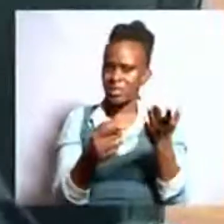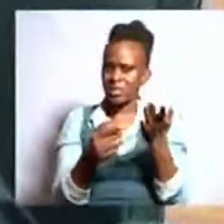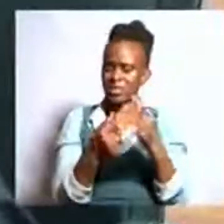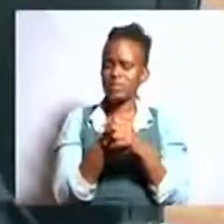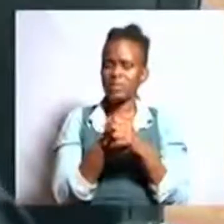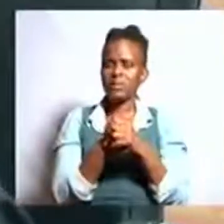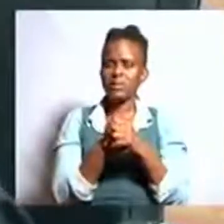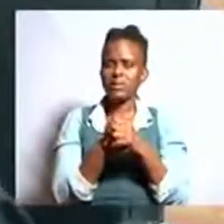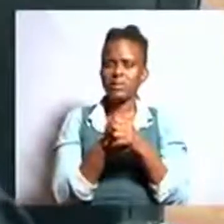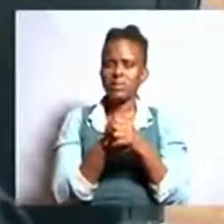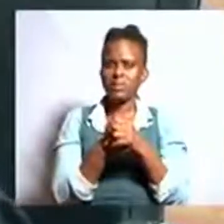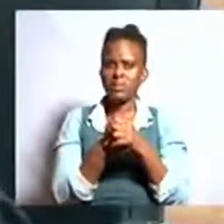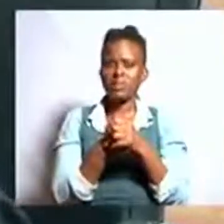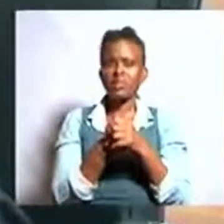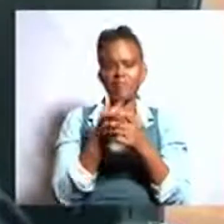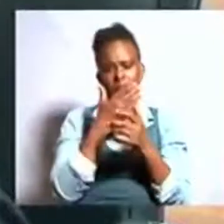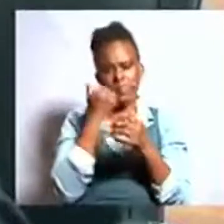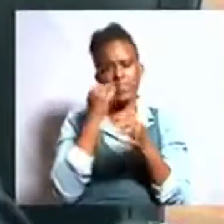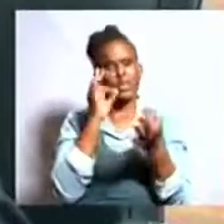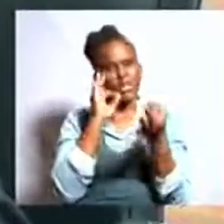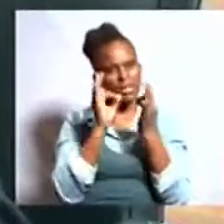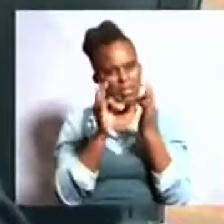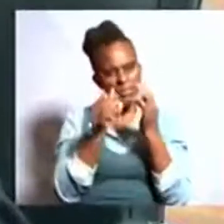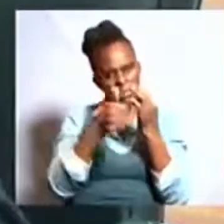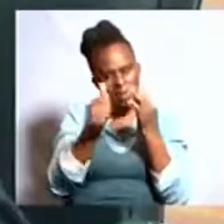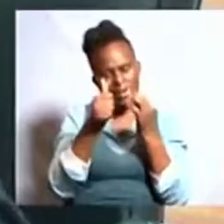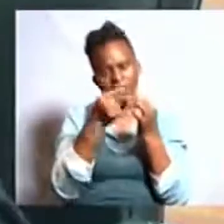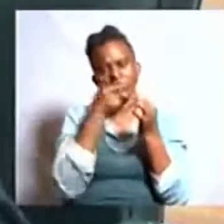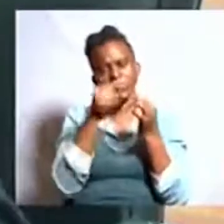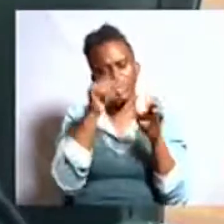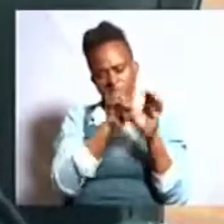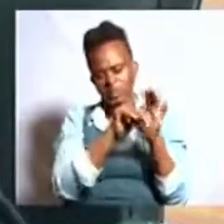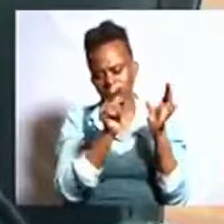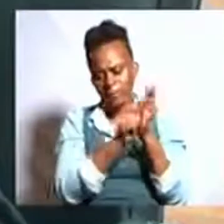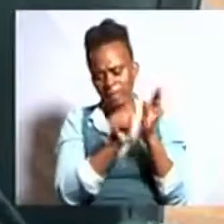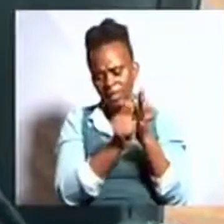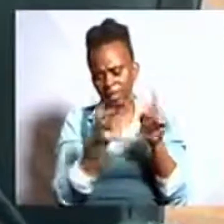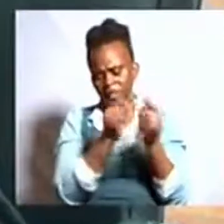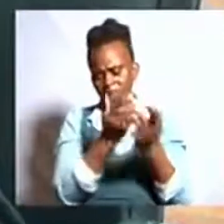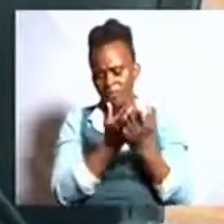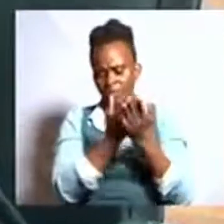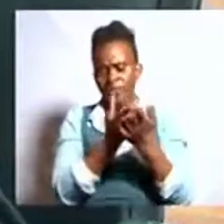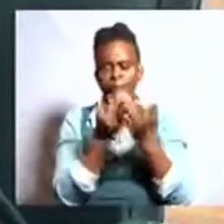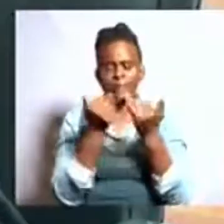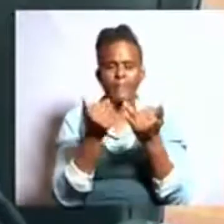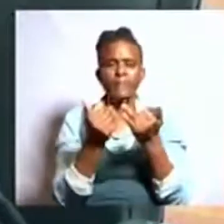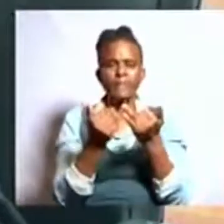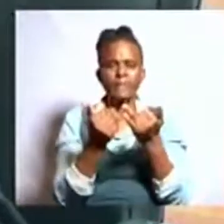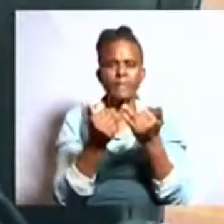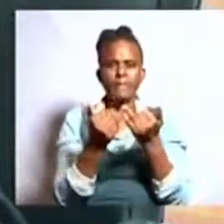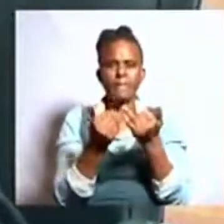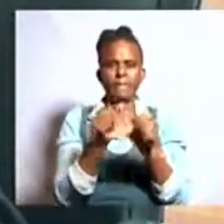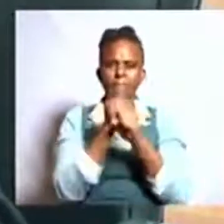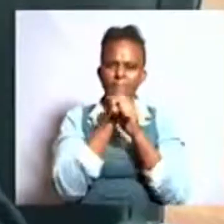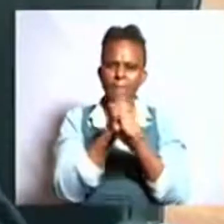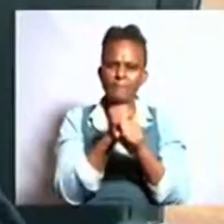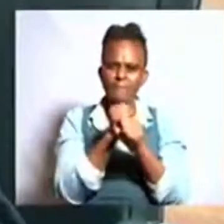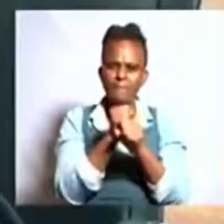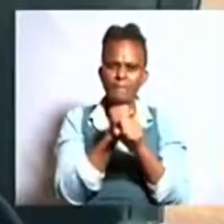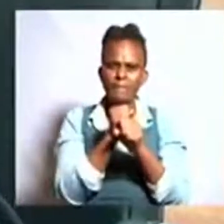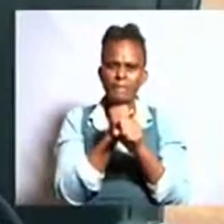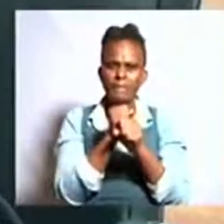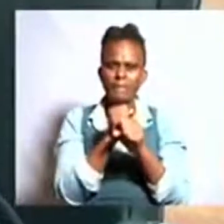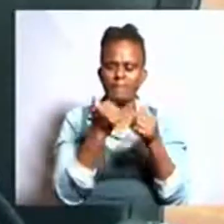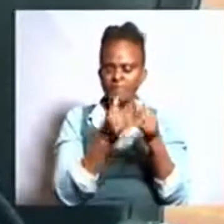Because unless if you are alleging that in Lusaka, when you recommend the correct age, it was